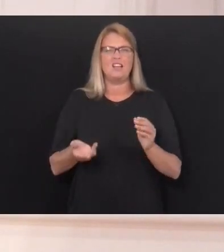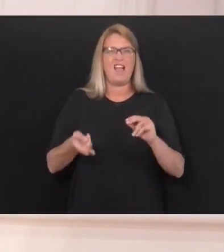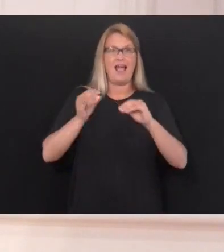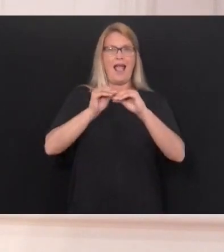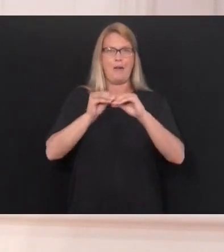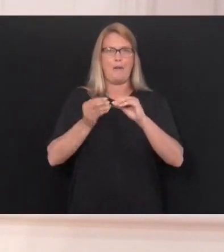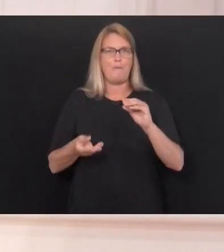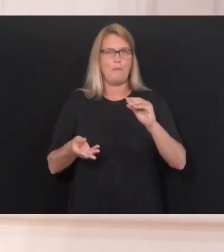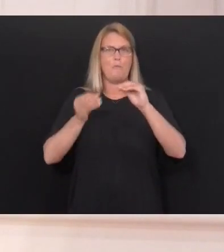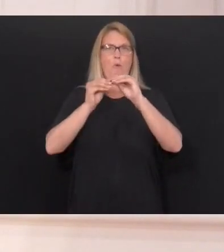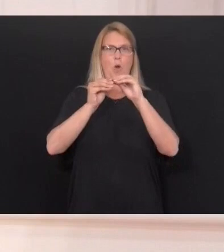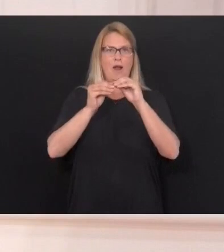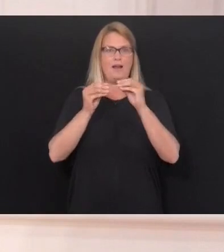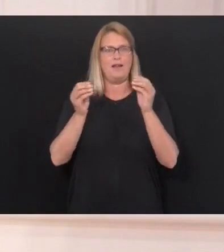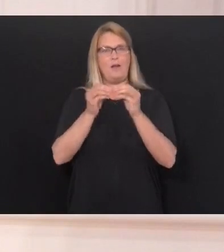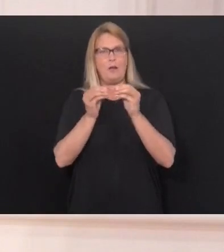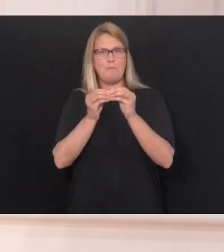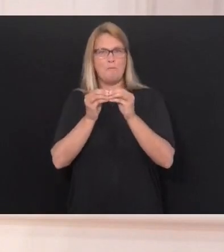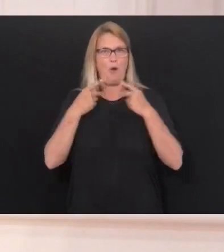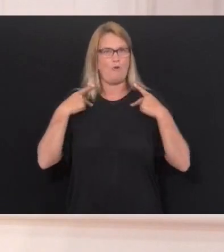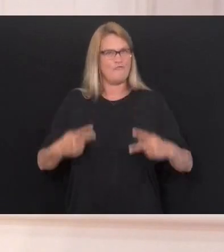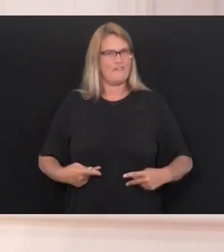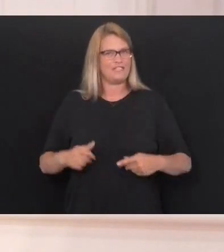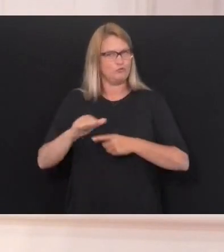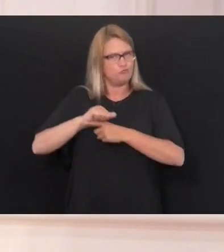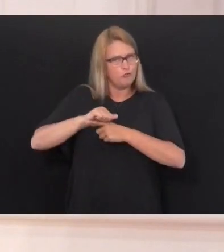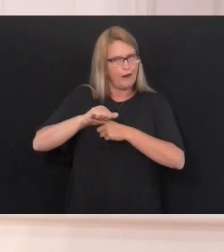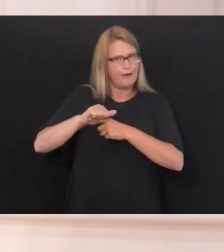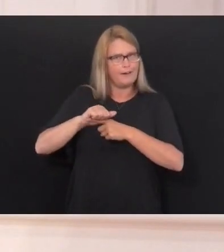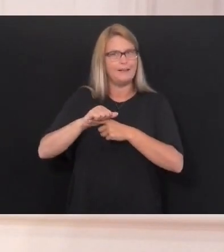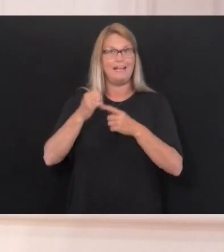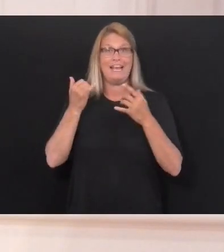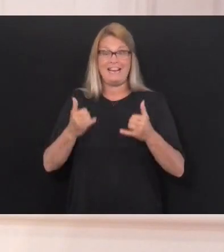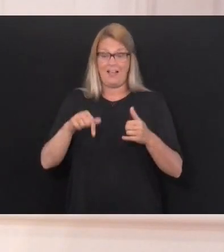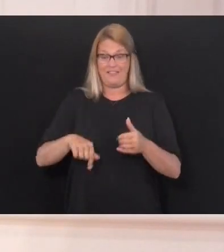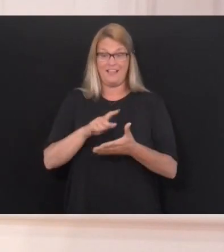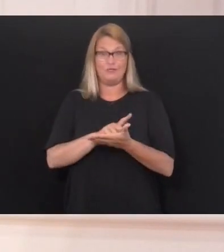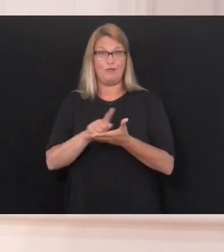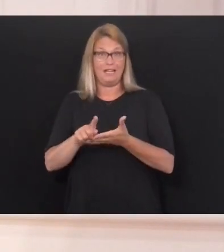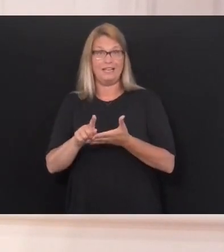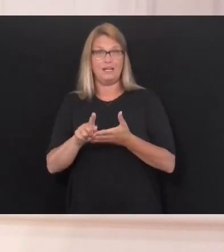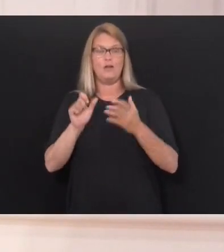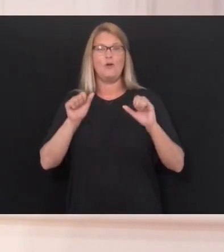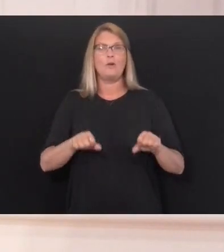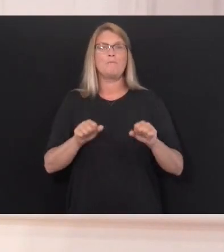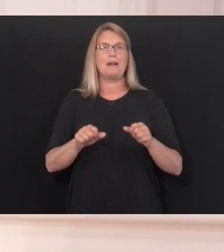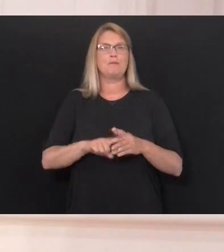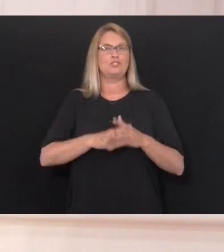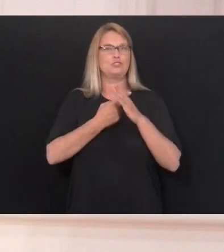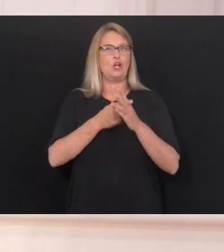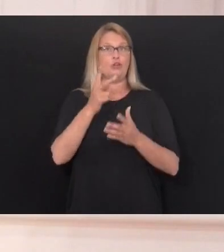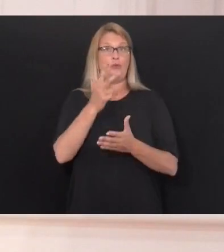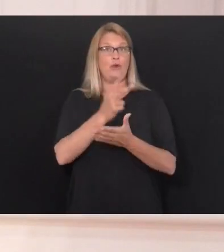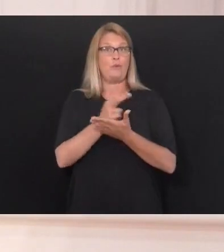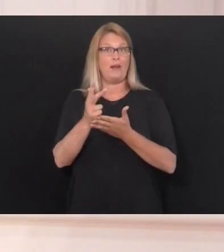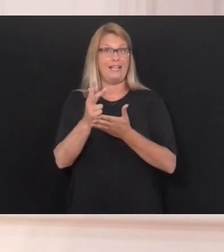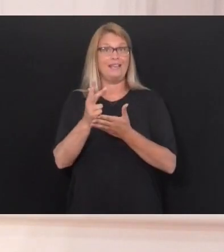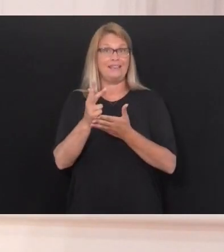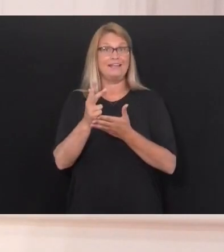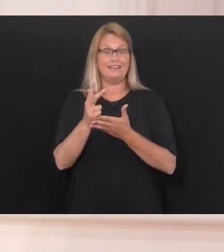that we may have to change, and we may have to change again. We don't know what this is going to do. There is